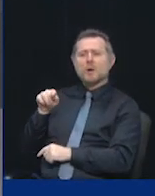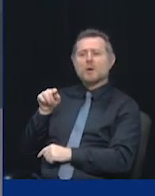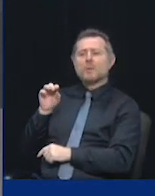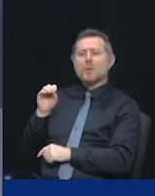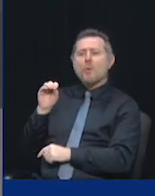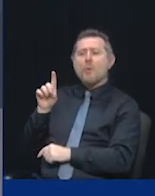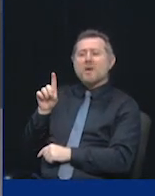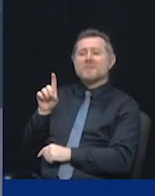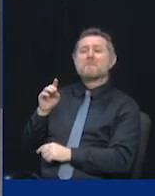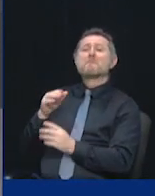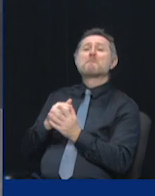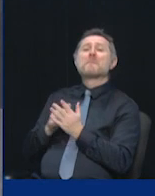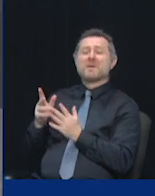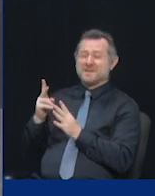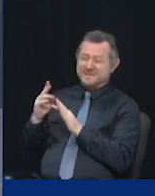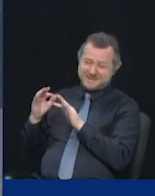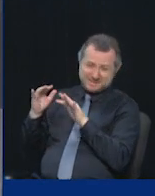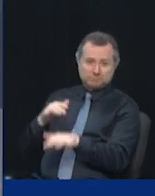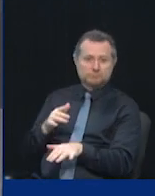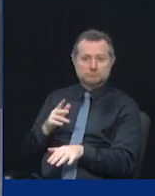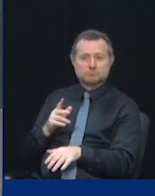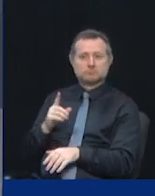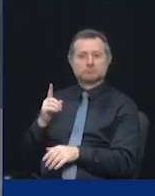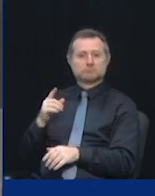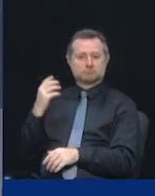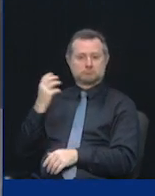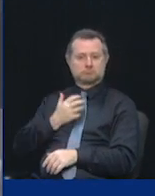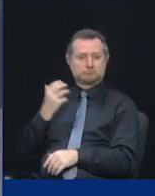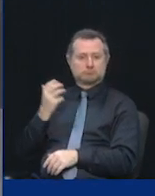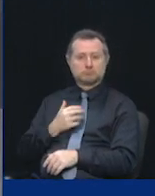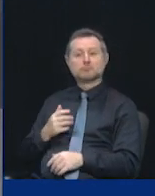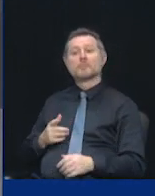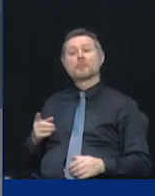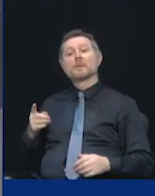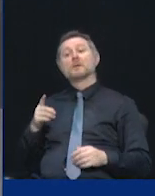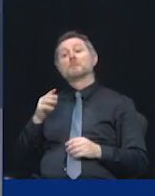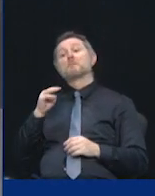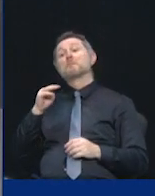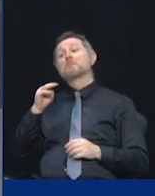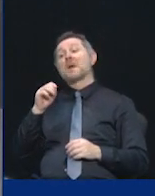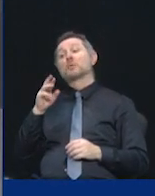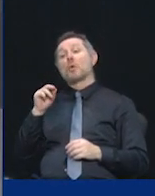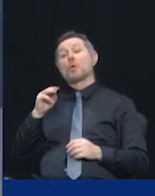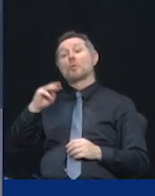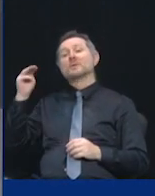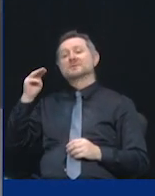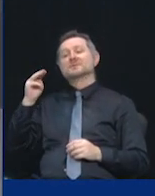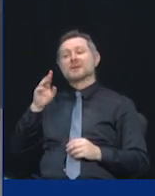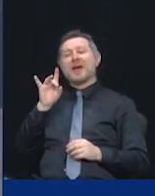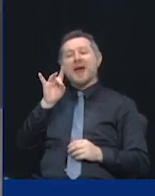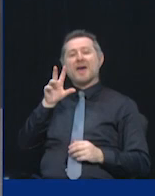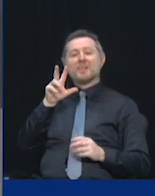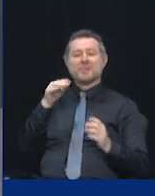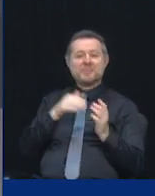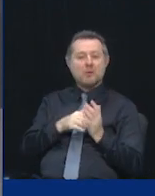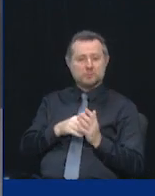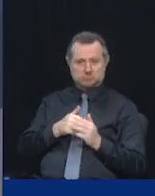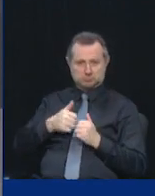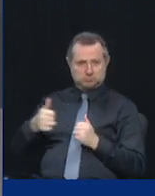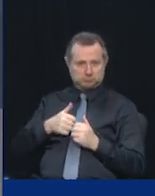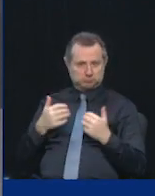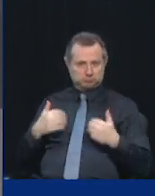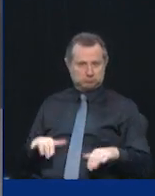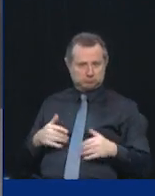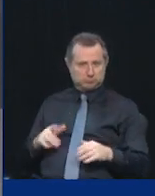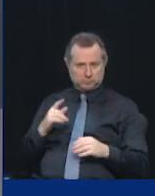101,600 riders. Metro-North, too, saw 83,100 trips that same day, a new pandemic